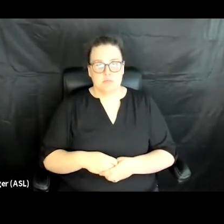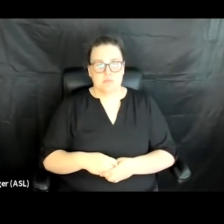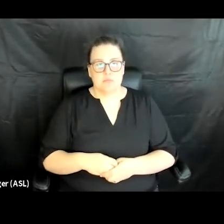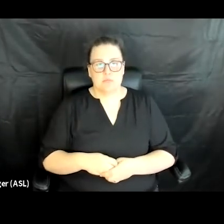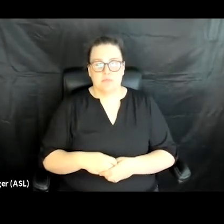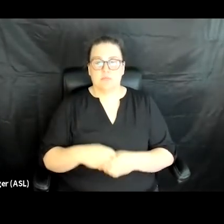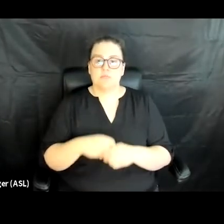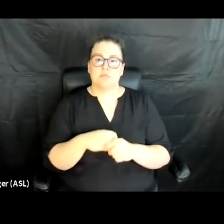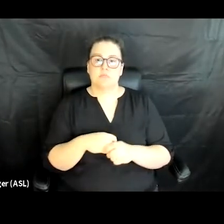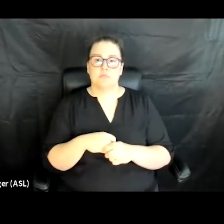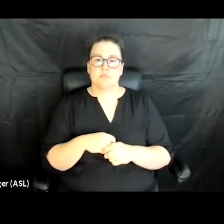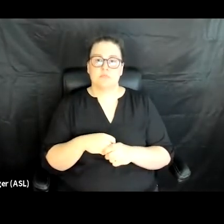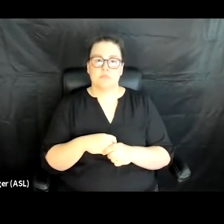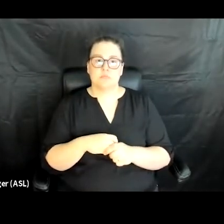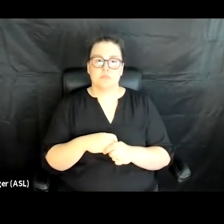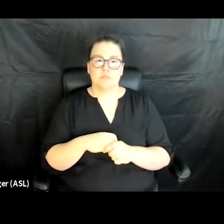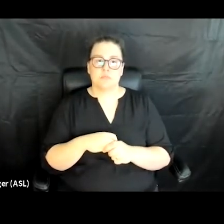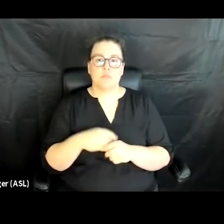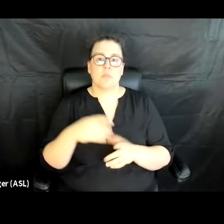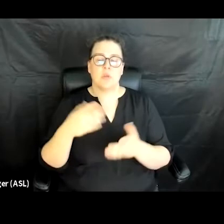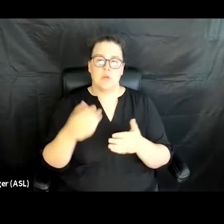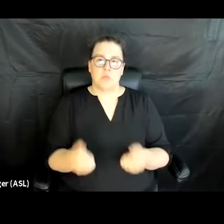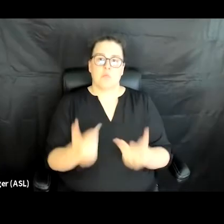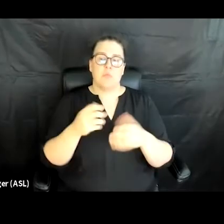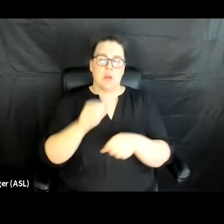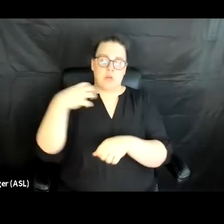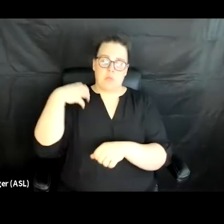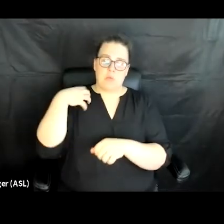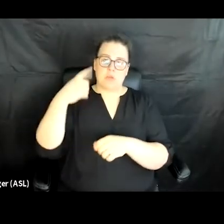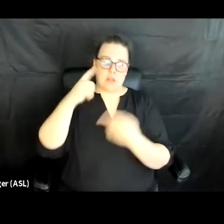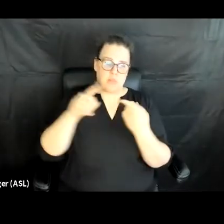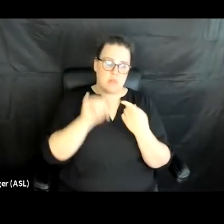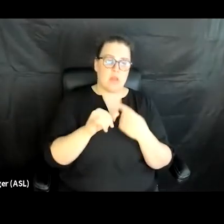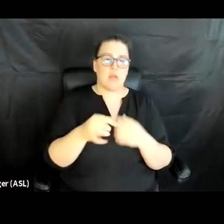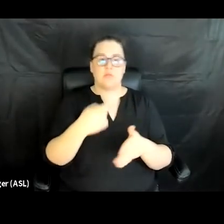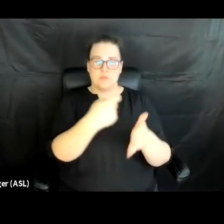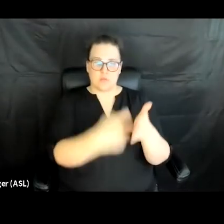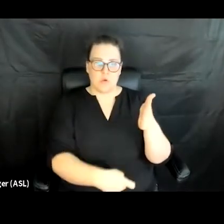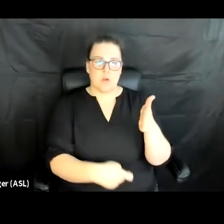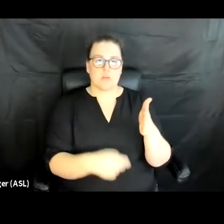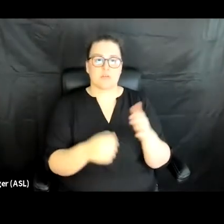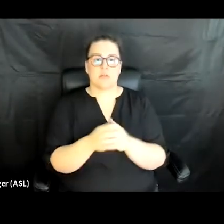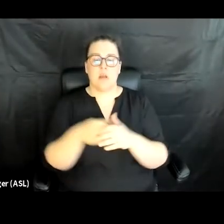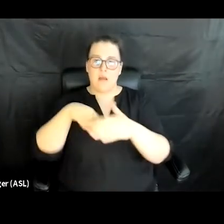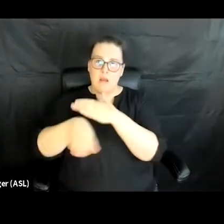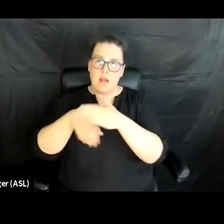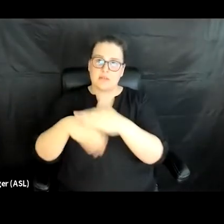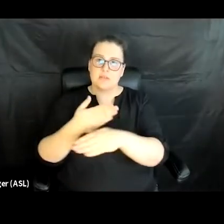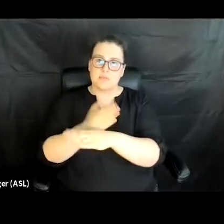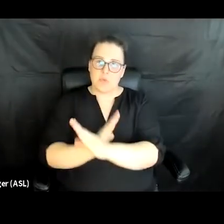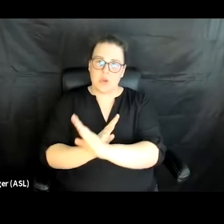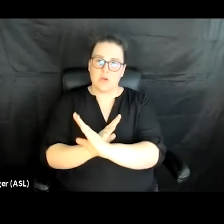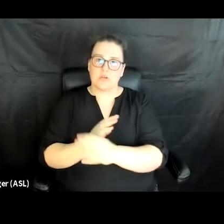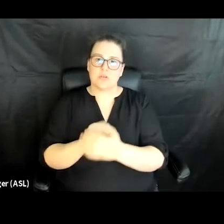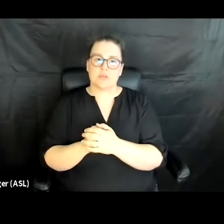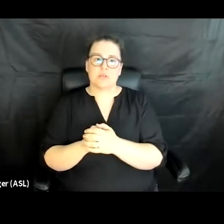thinking about it. Worries about cost, excess utilization, access barriers, whether how this integrates